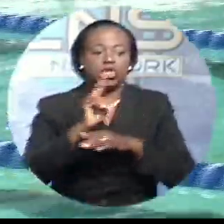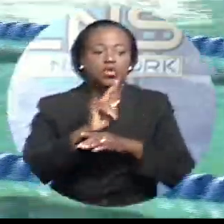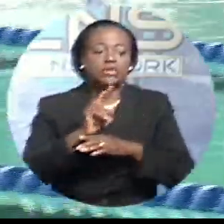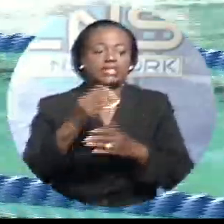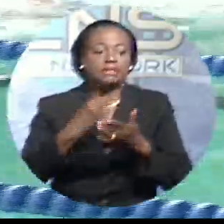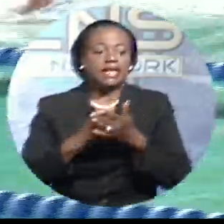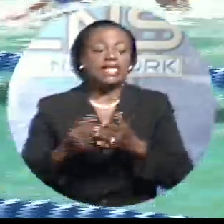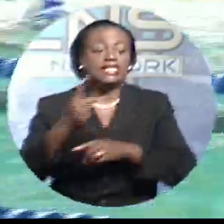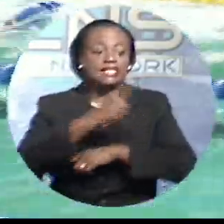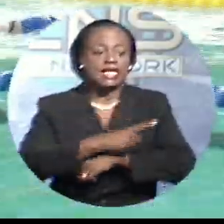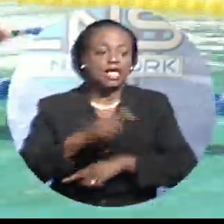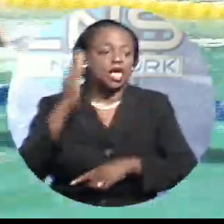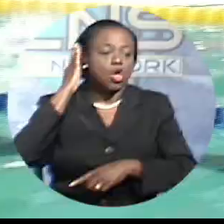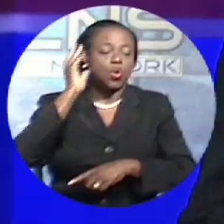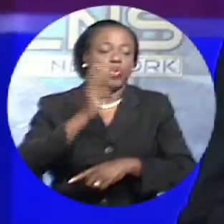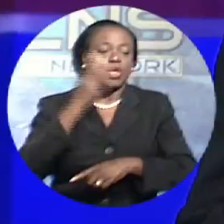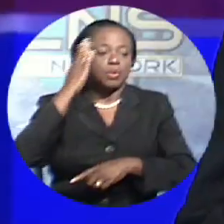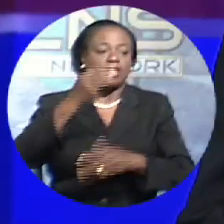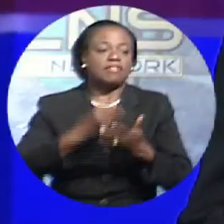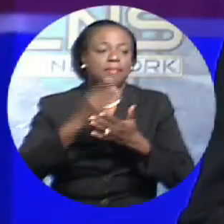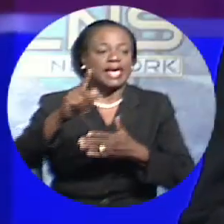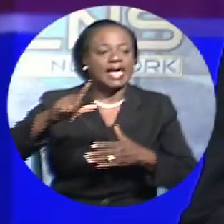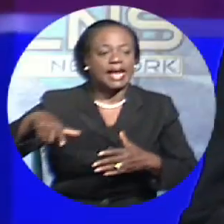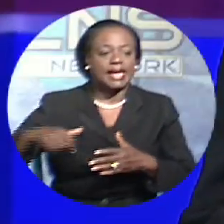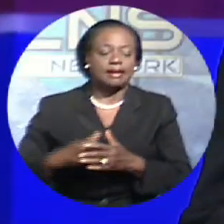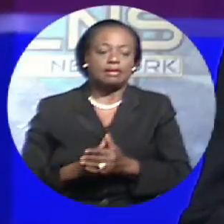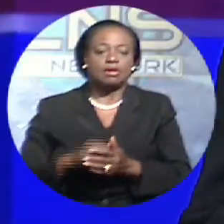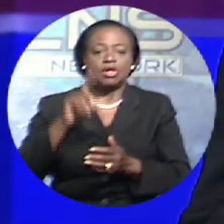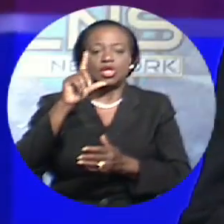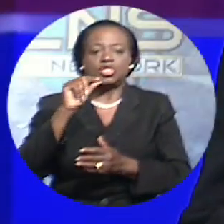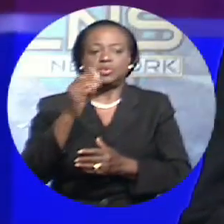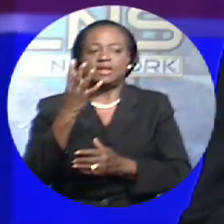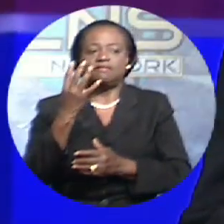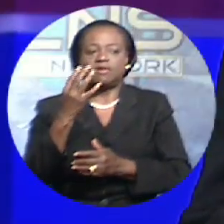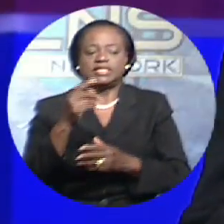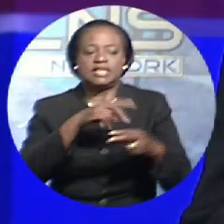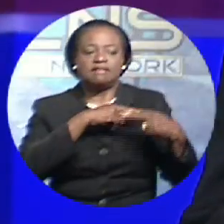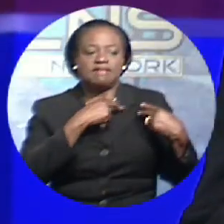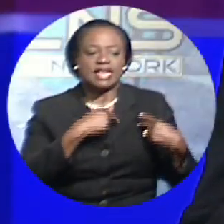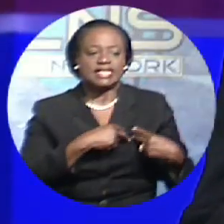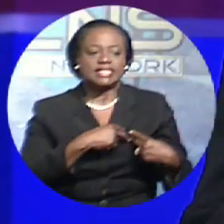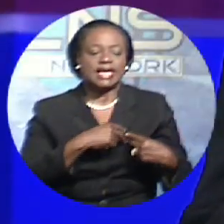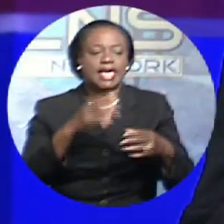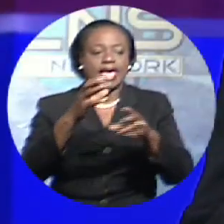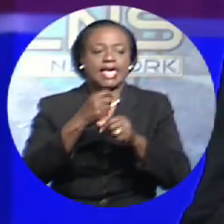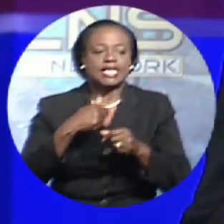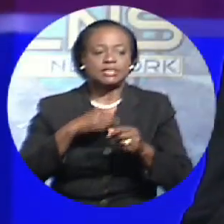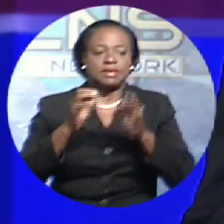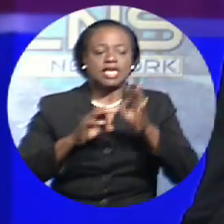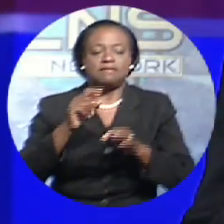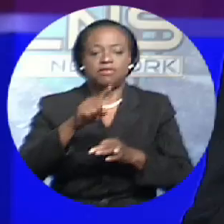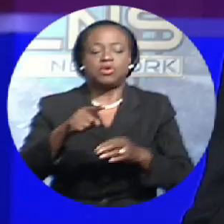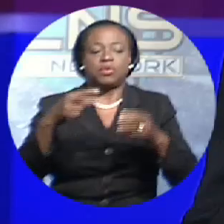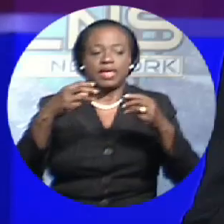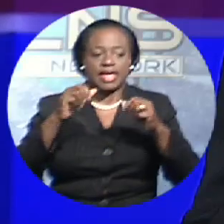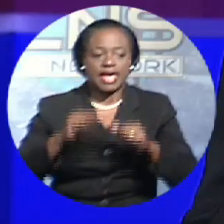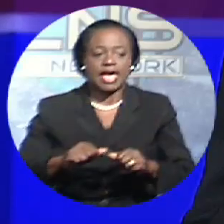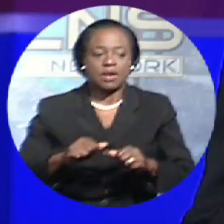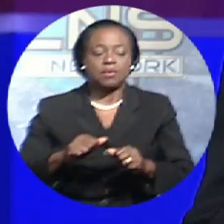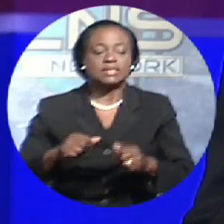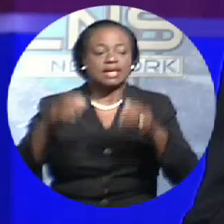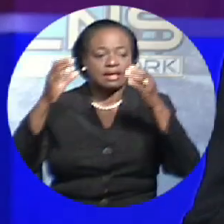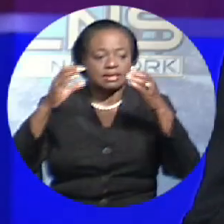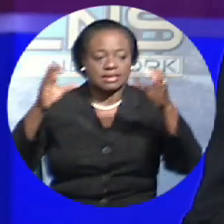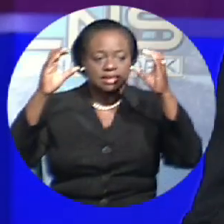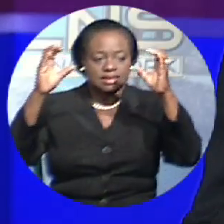in some other ways. The 2014 Valentine's Catch Me If You Can Regatta was dubbed a smashing success, and most of the credit there